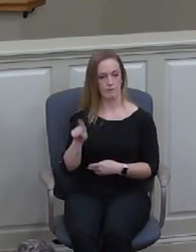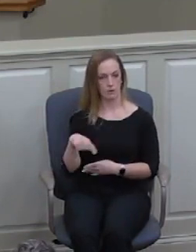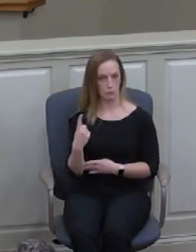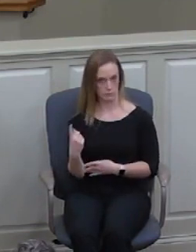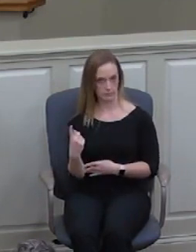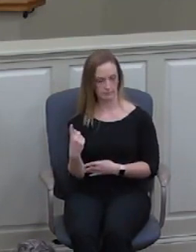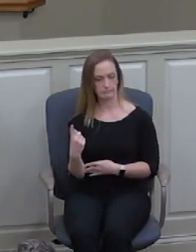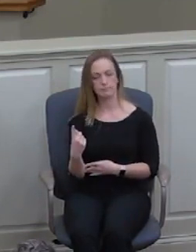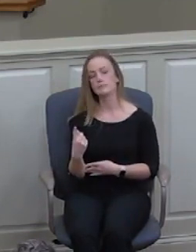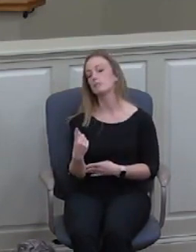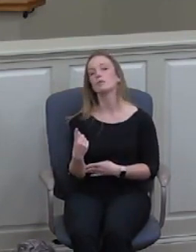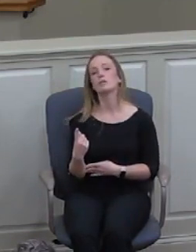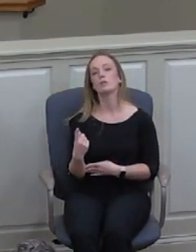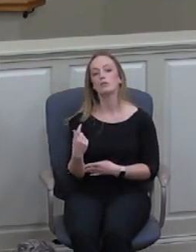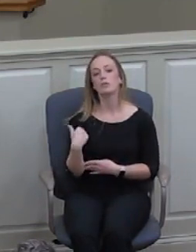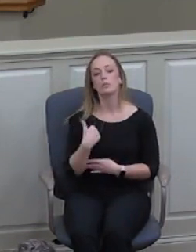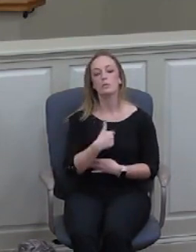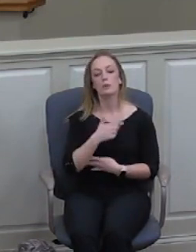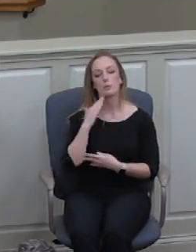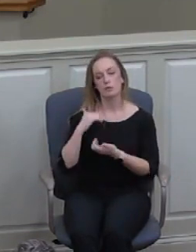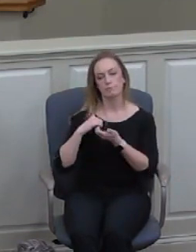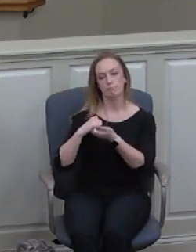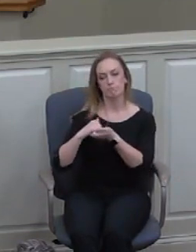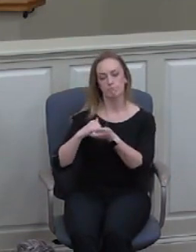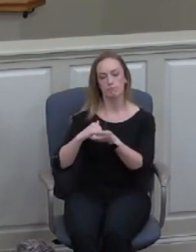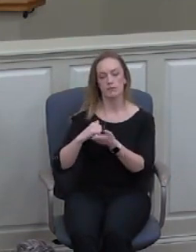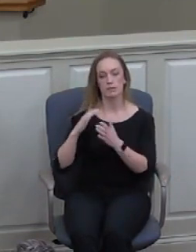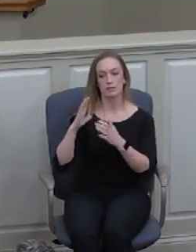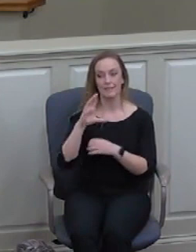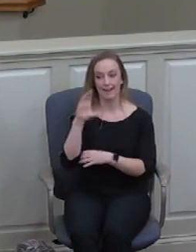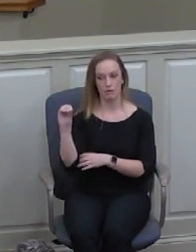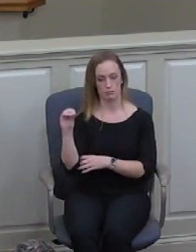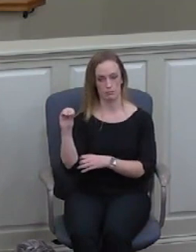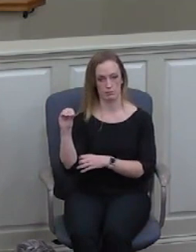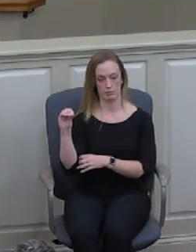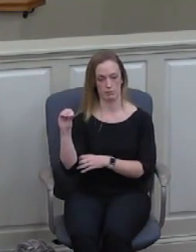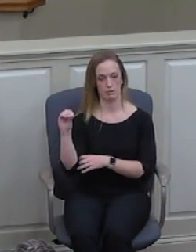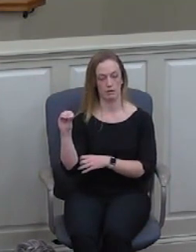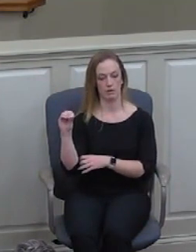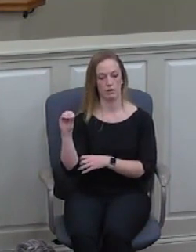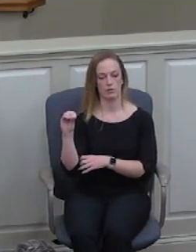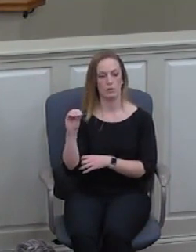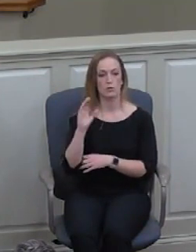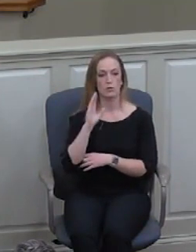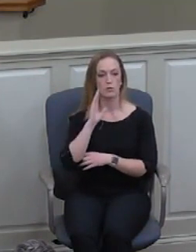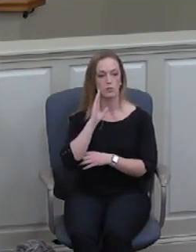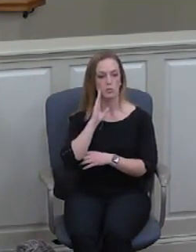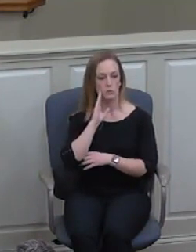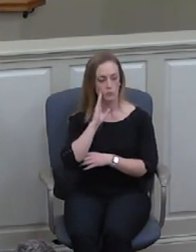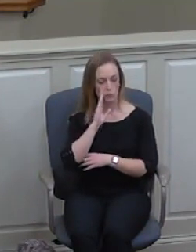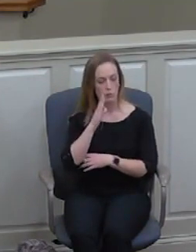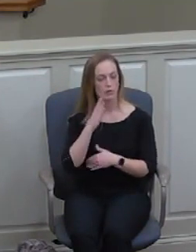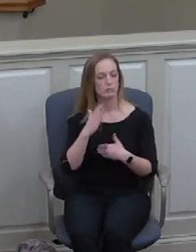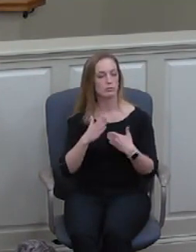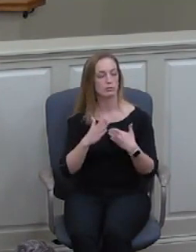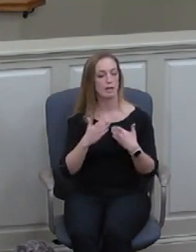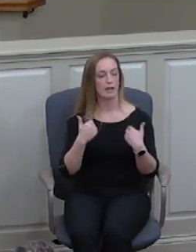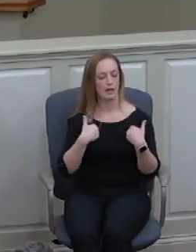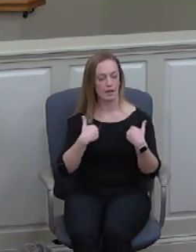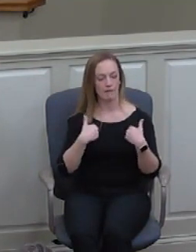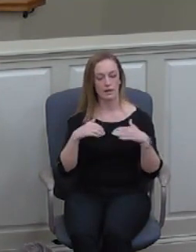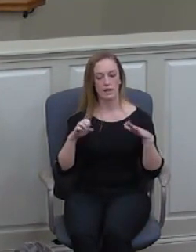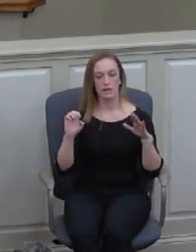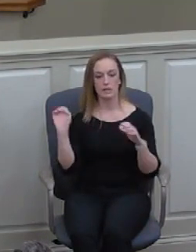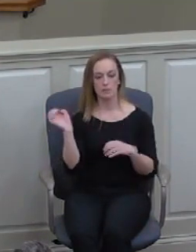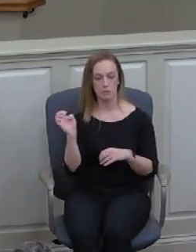We will be in coordination with the county. We'll be activating an emergency operations center in the basement